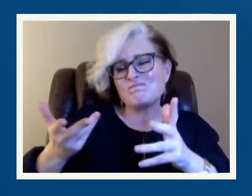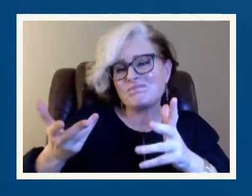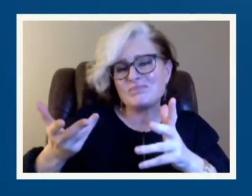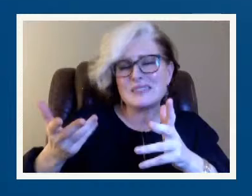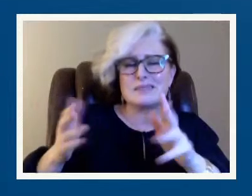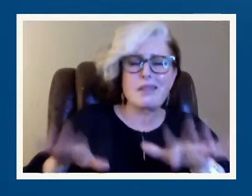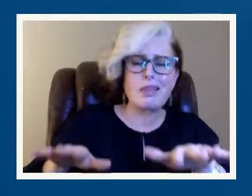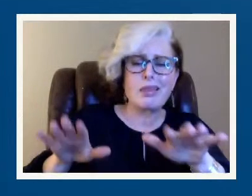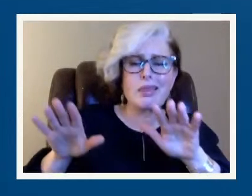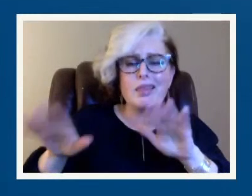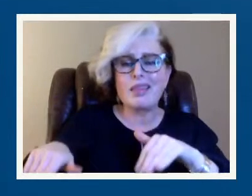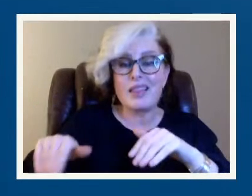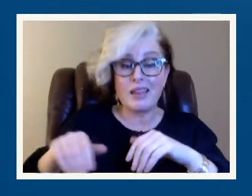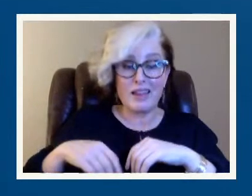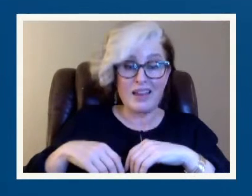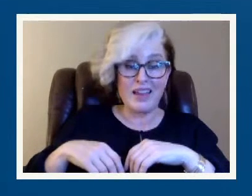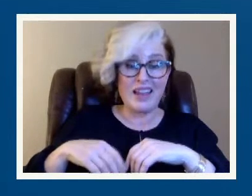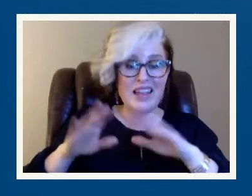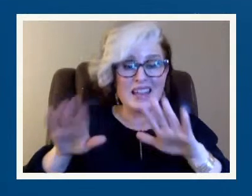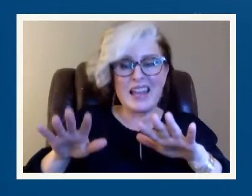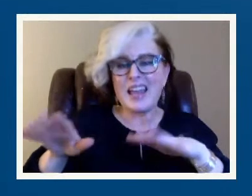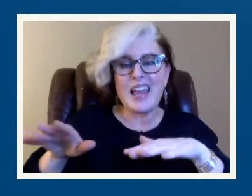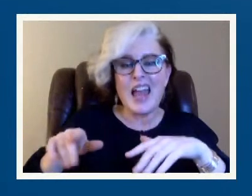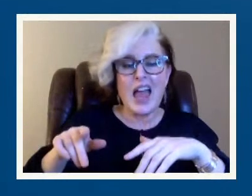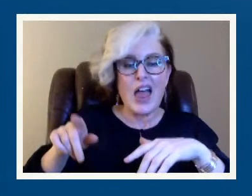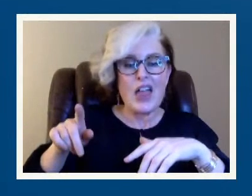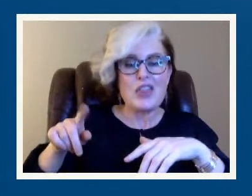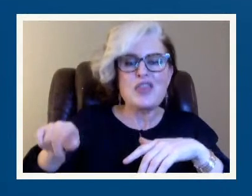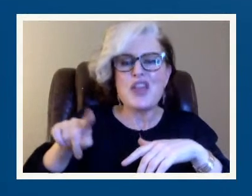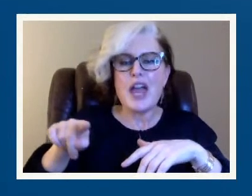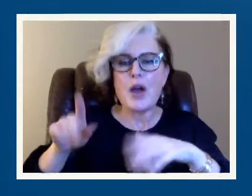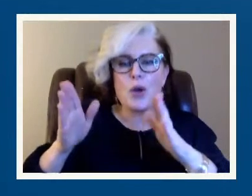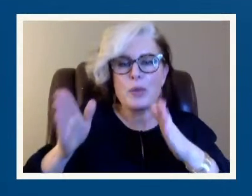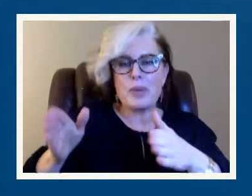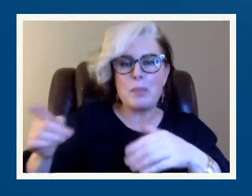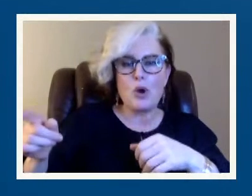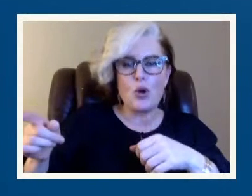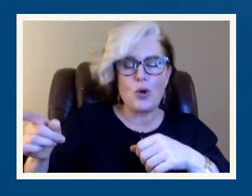slack. You know, they're the folks who